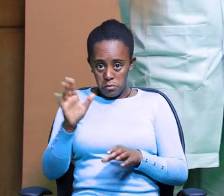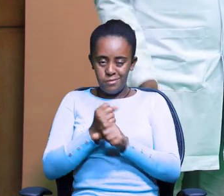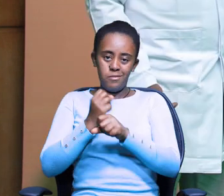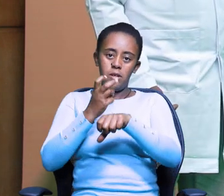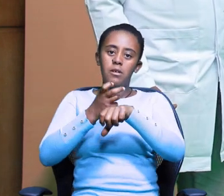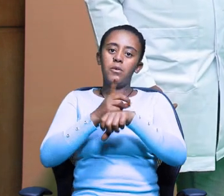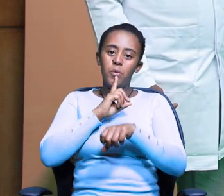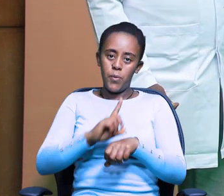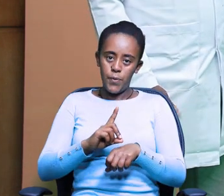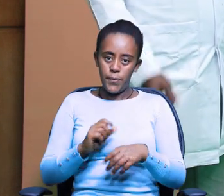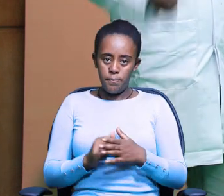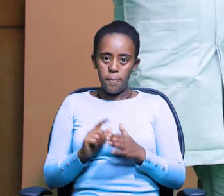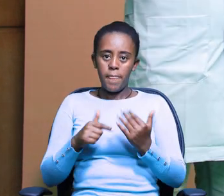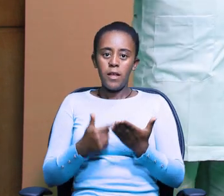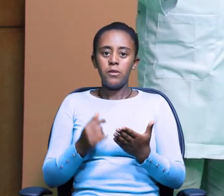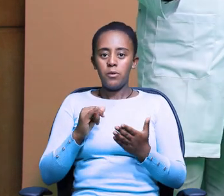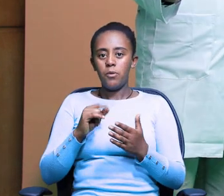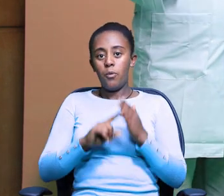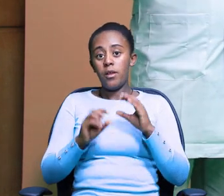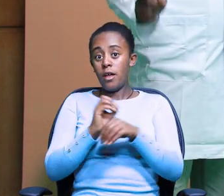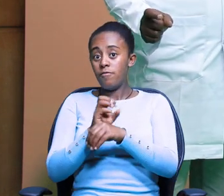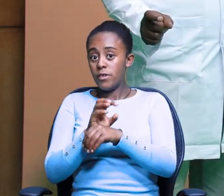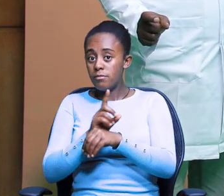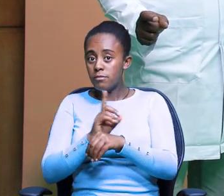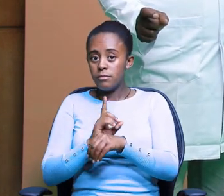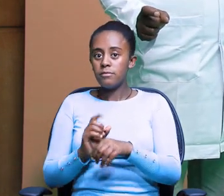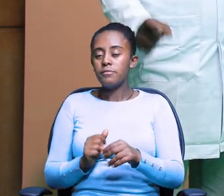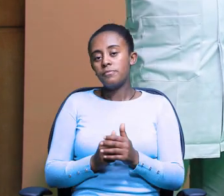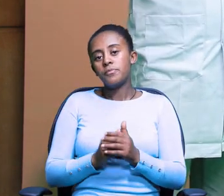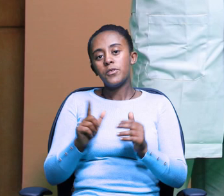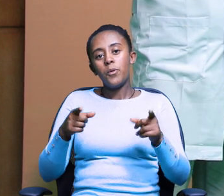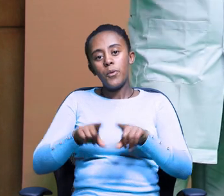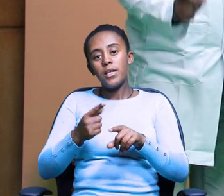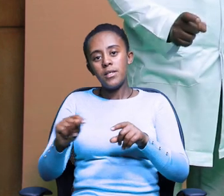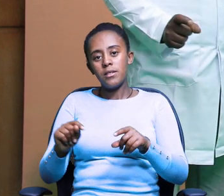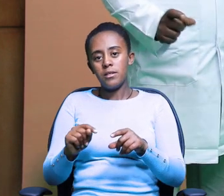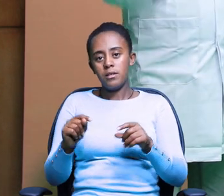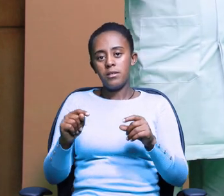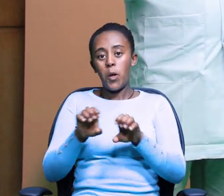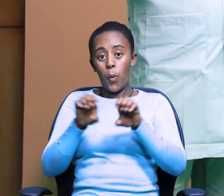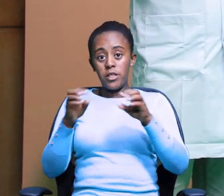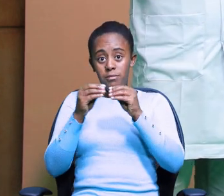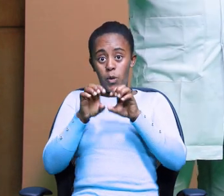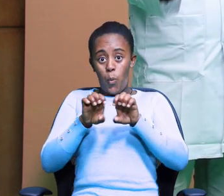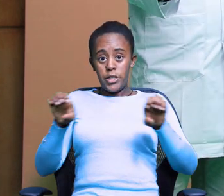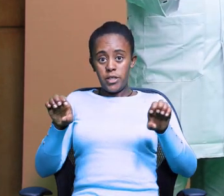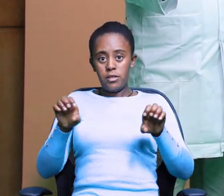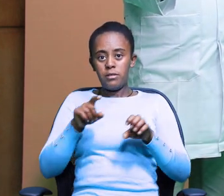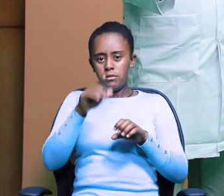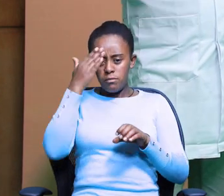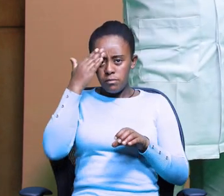is required. So what I advise you, my student, when the equation is given for you, first you should have